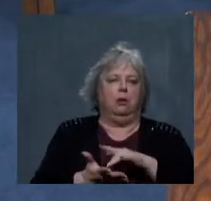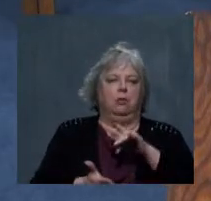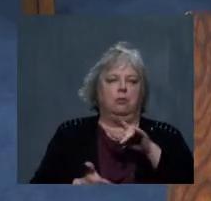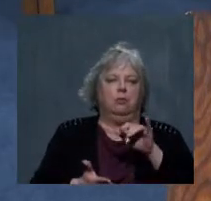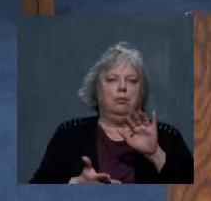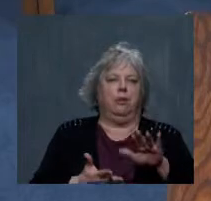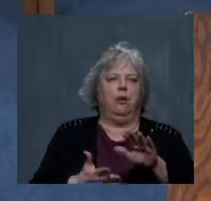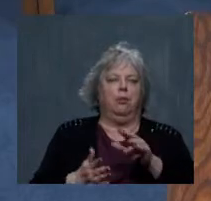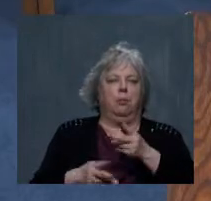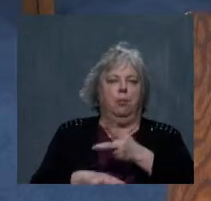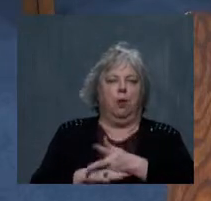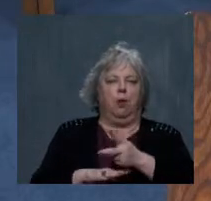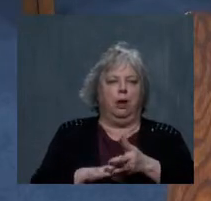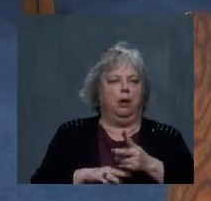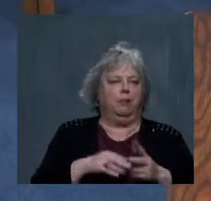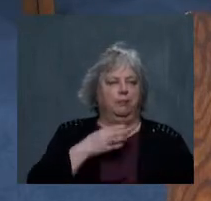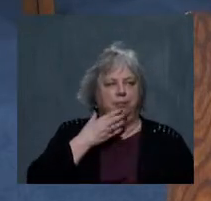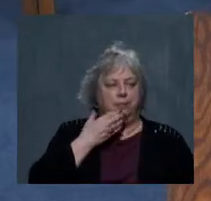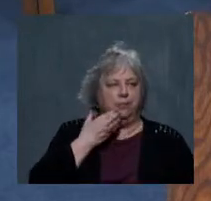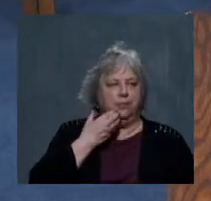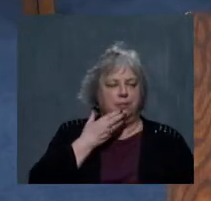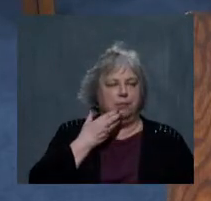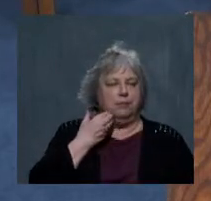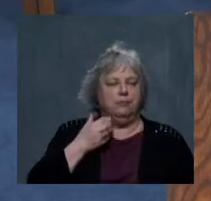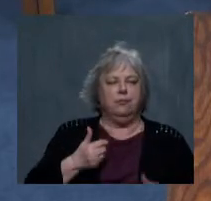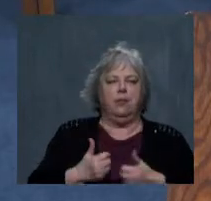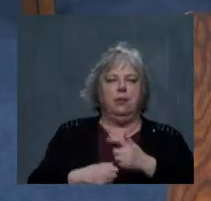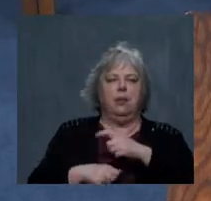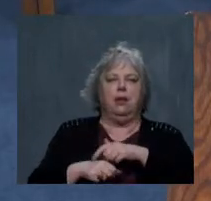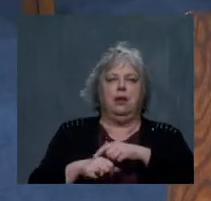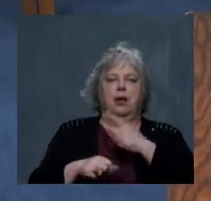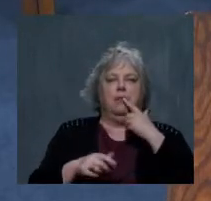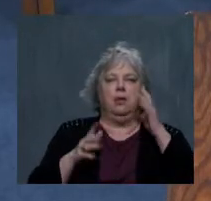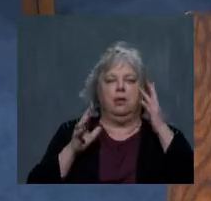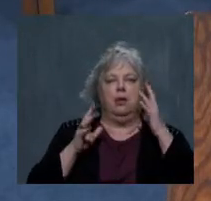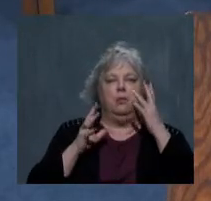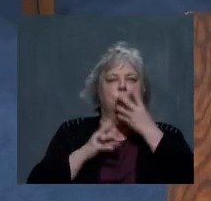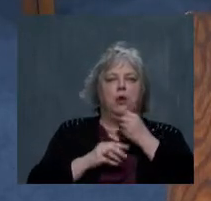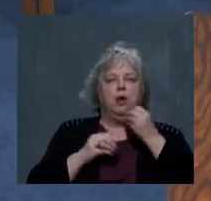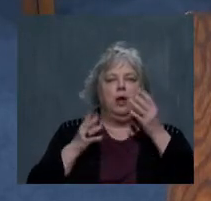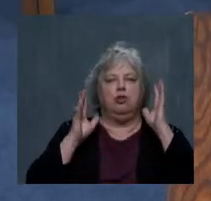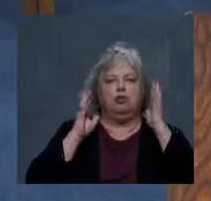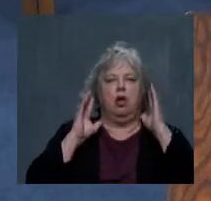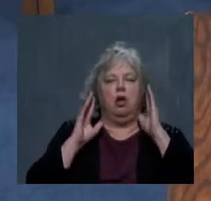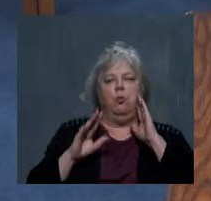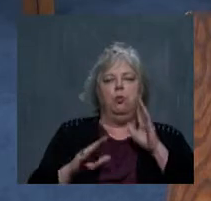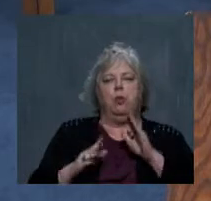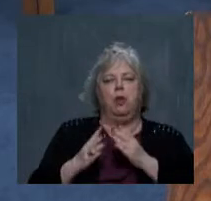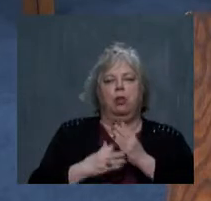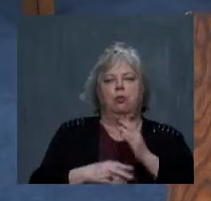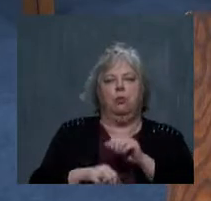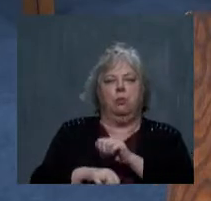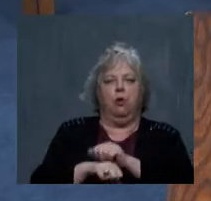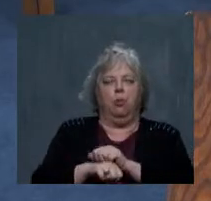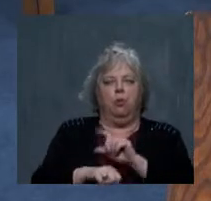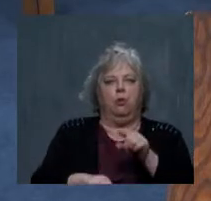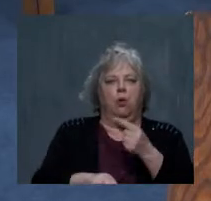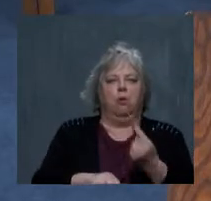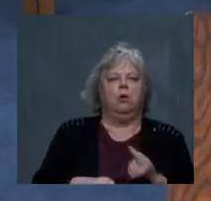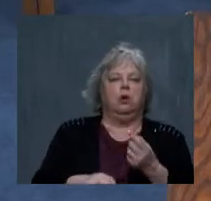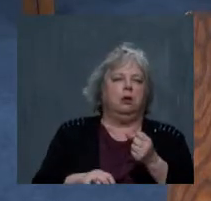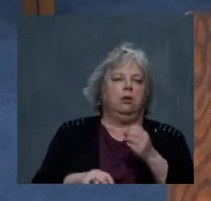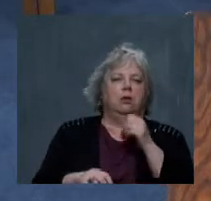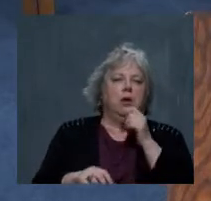parking space. Most of the time, the beauty shop will be appointments only, so it won't be a lot of